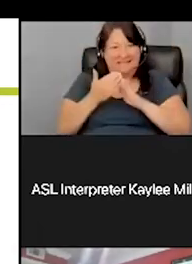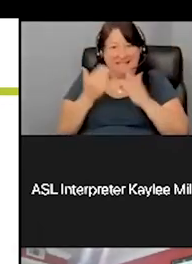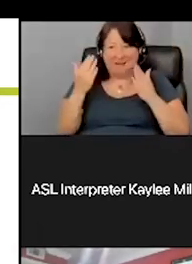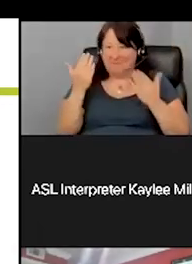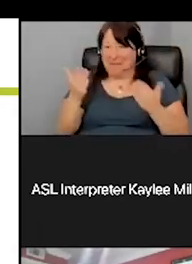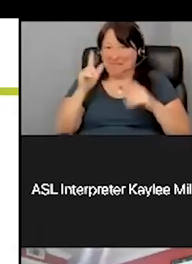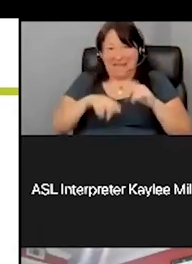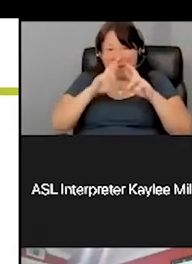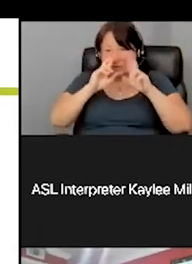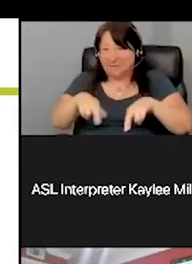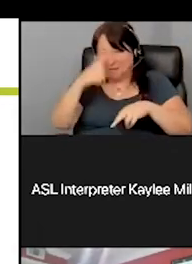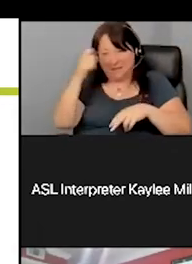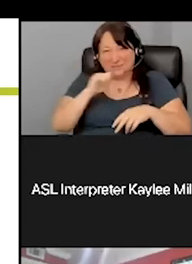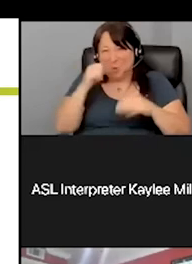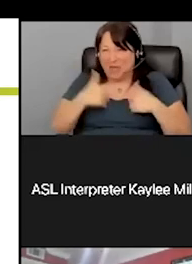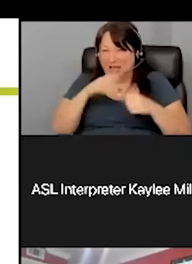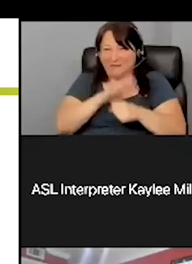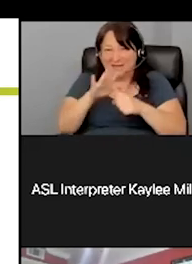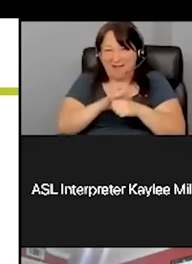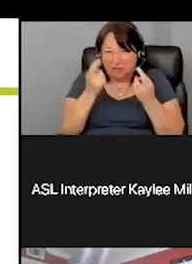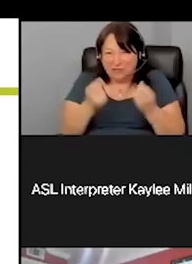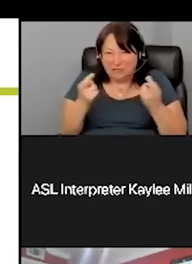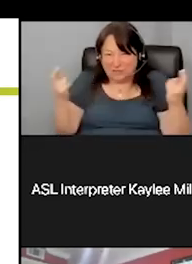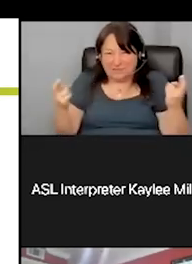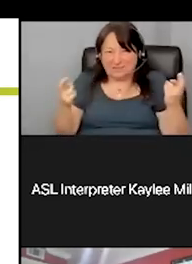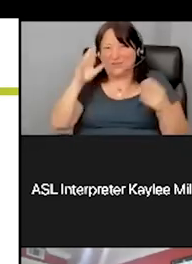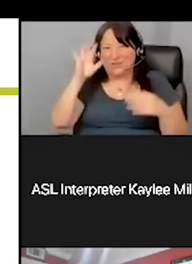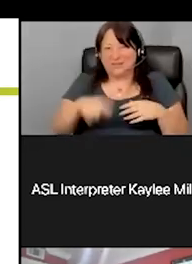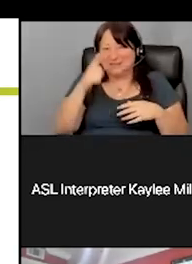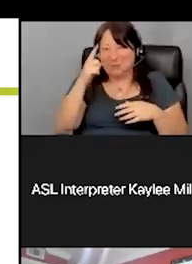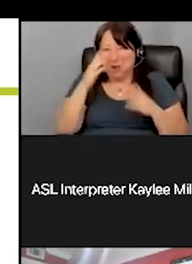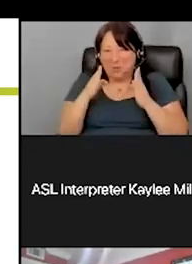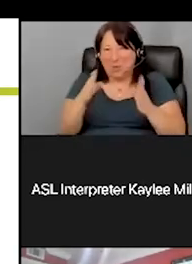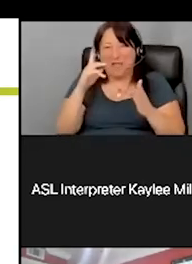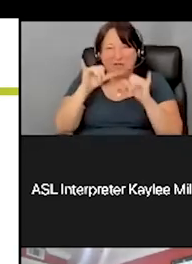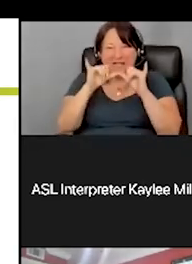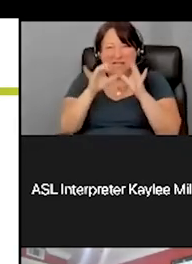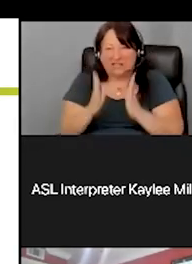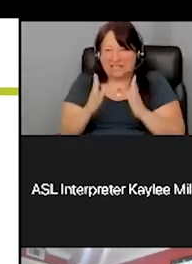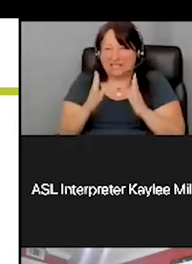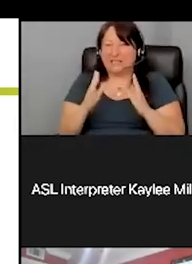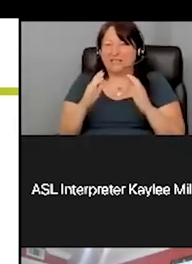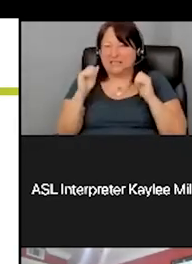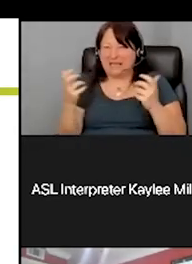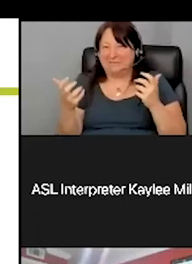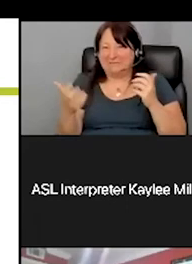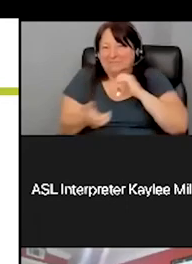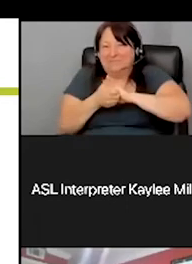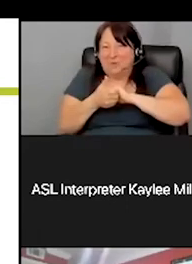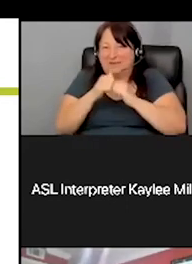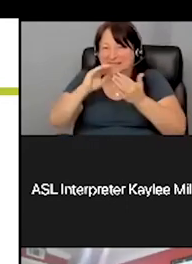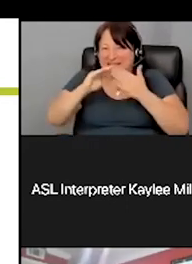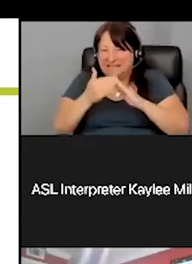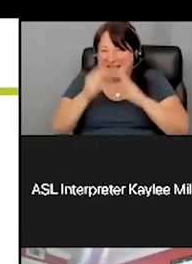they're not going to have enough resources. So this is a way for the engineering community to team up with the city and focus on